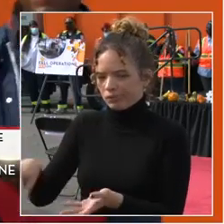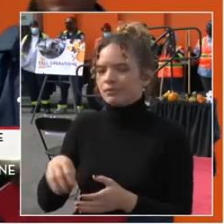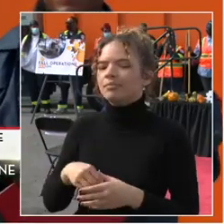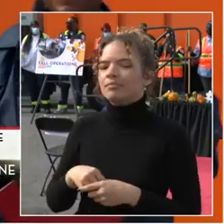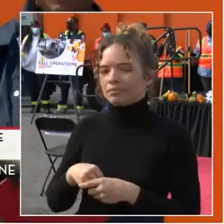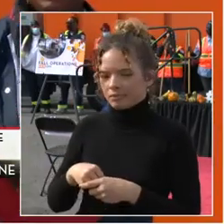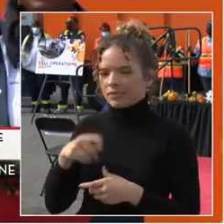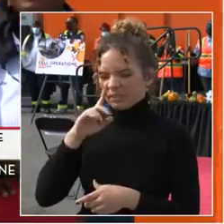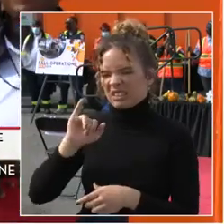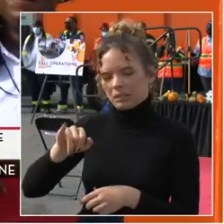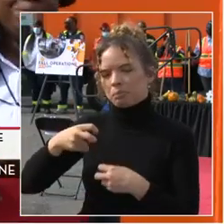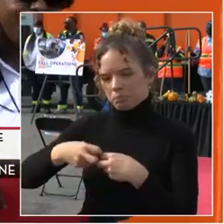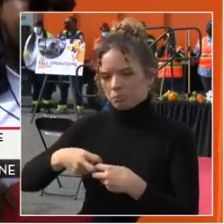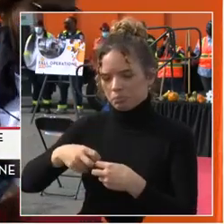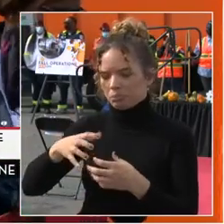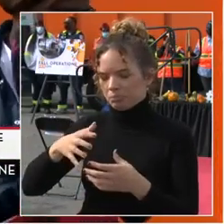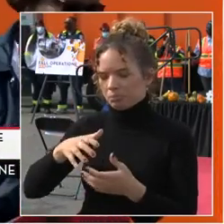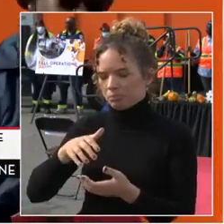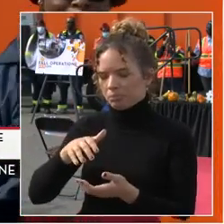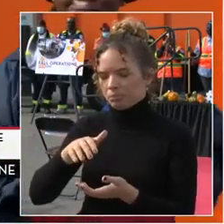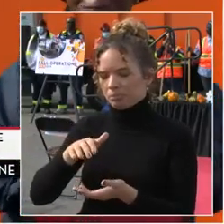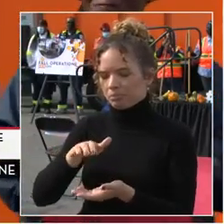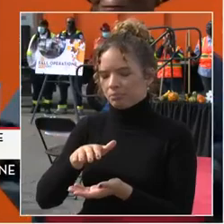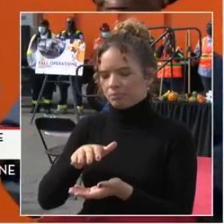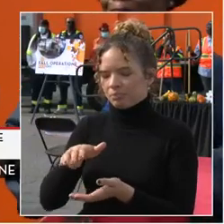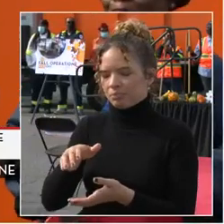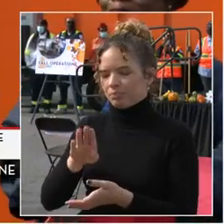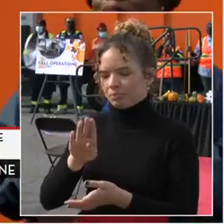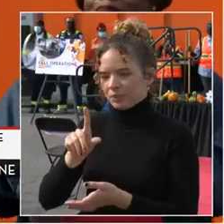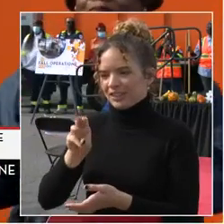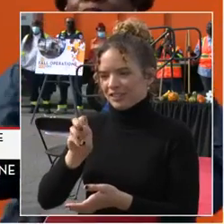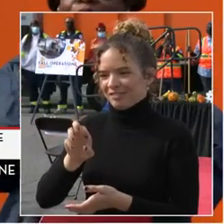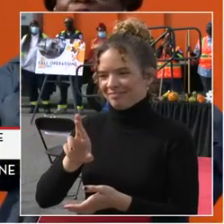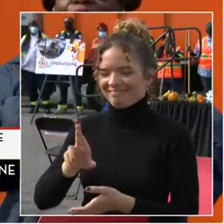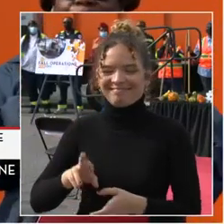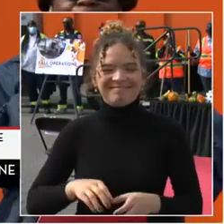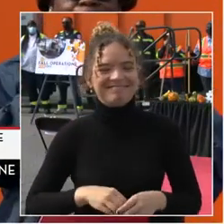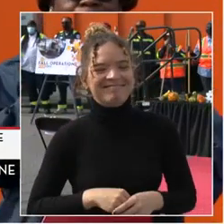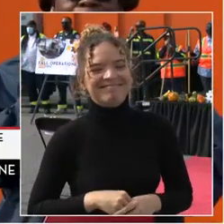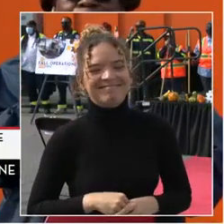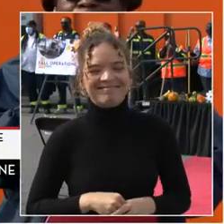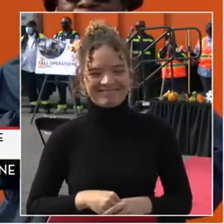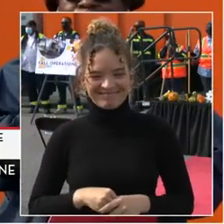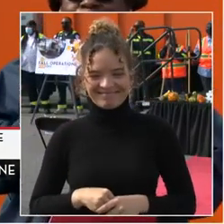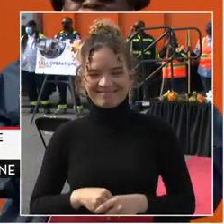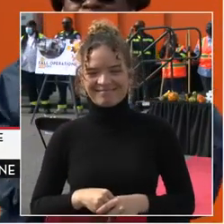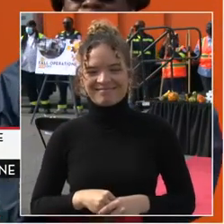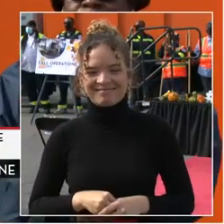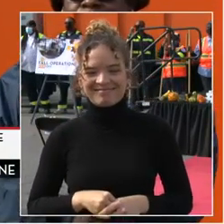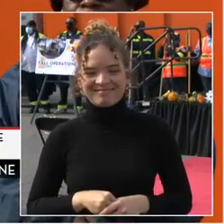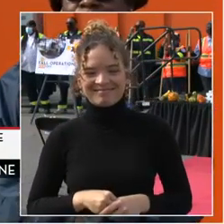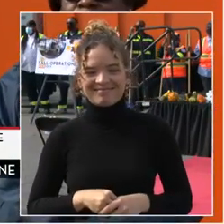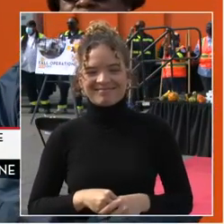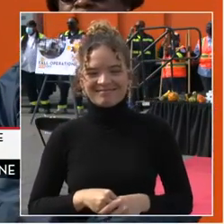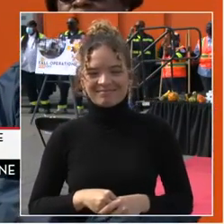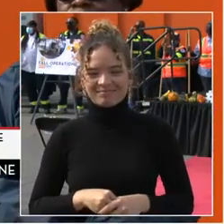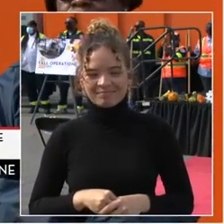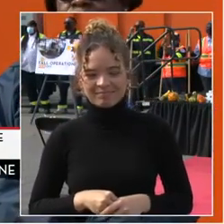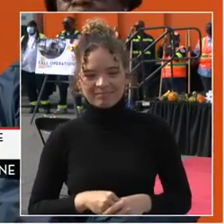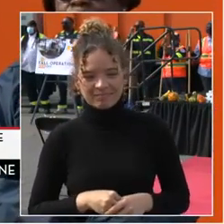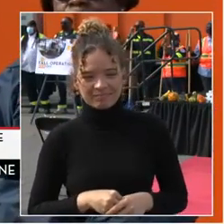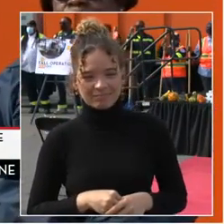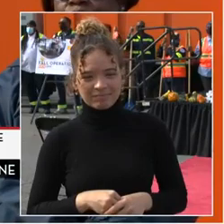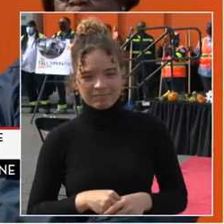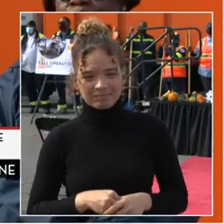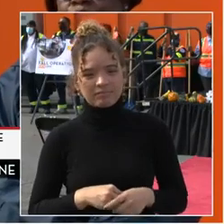My question is Thank also... you, Director. I didn't know the answer to that one, but I think it's awesome. Yes. Sorry. My question is also about the fall operations. I know in some